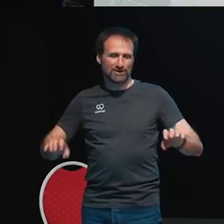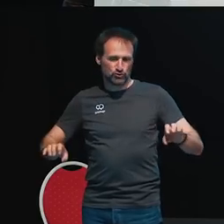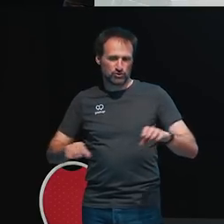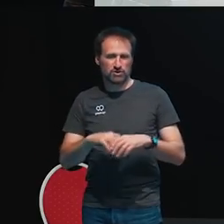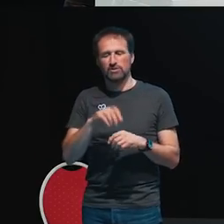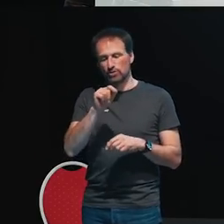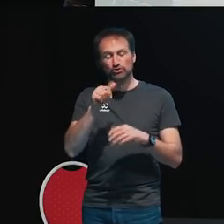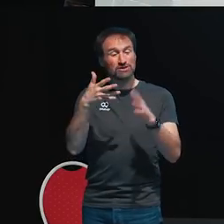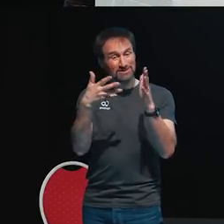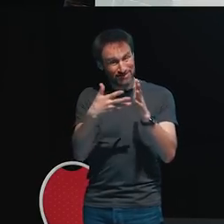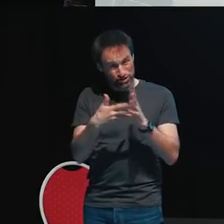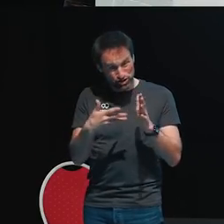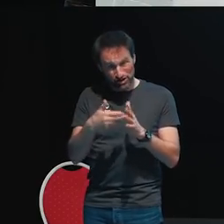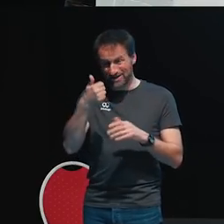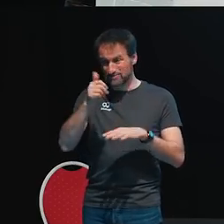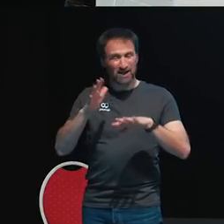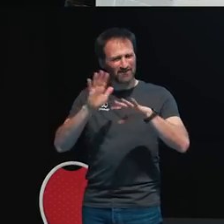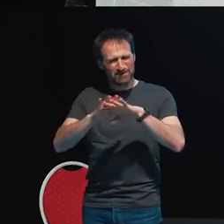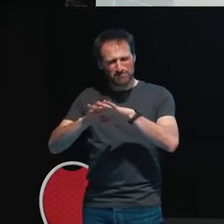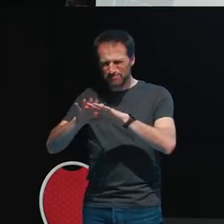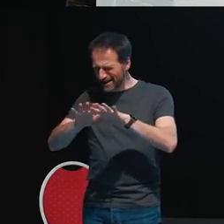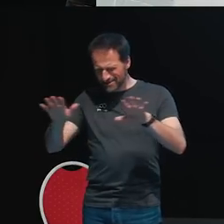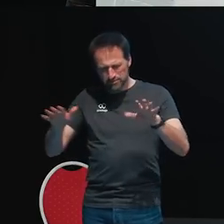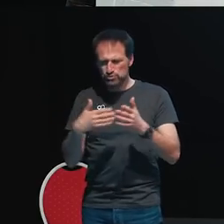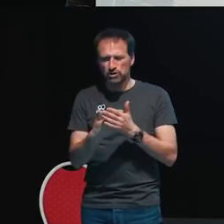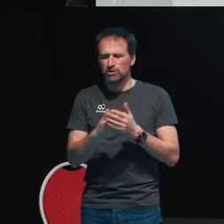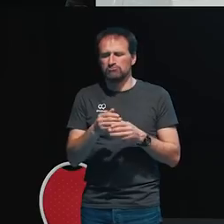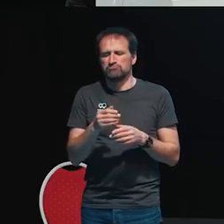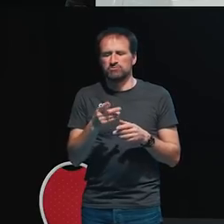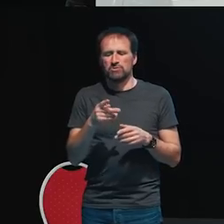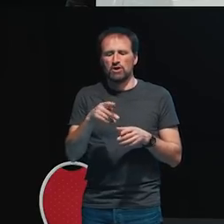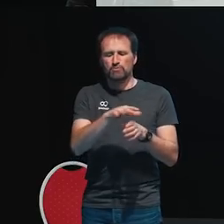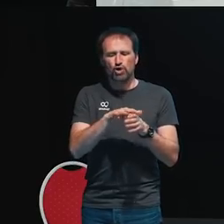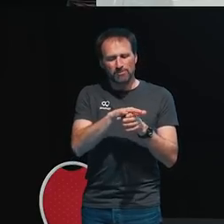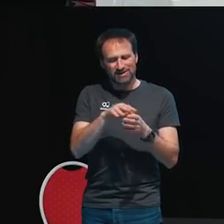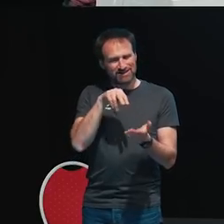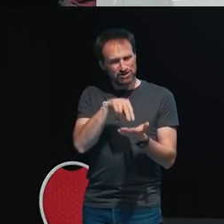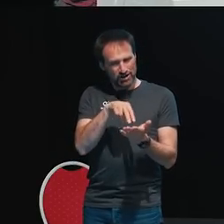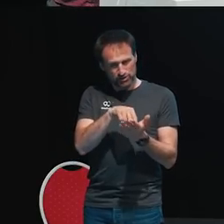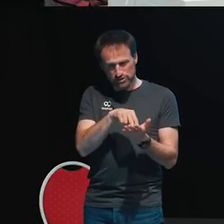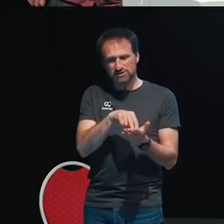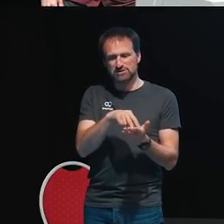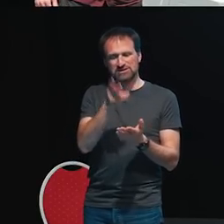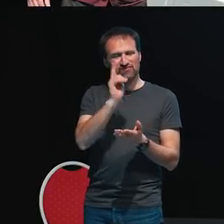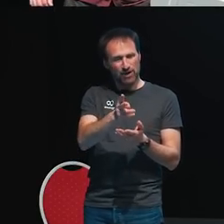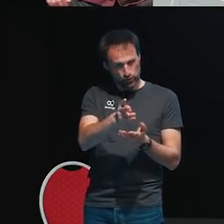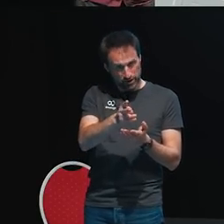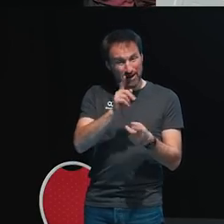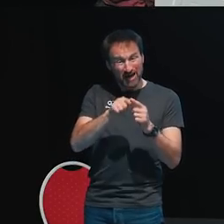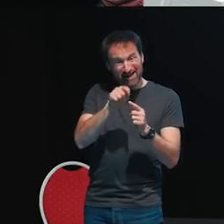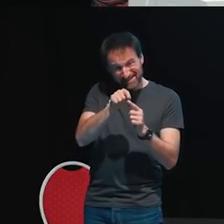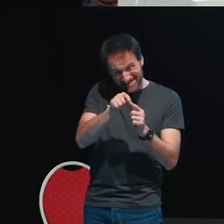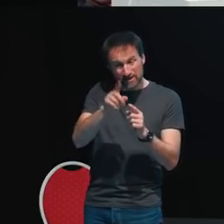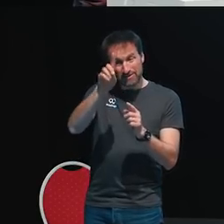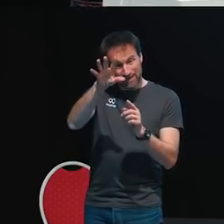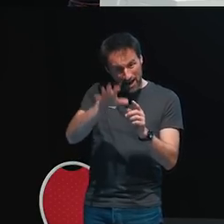So here we're checking that property status is 200, but you also can extract something out of the data,